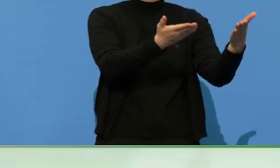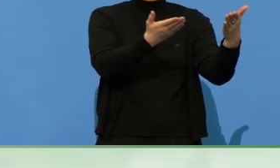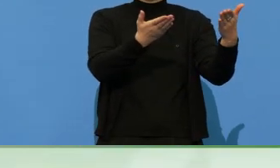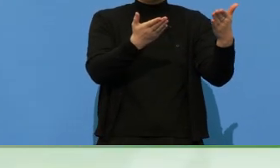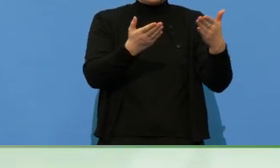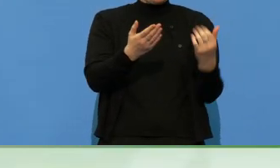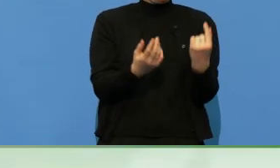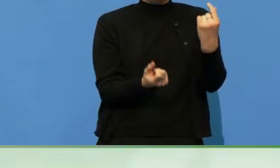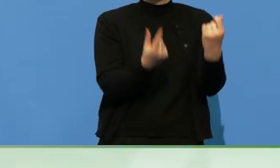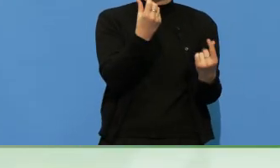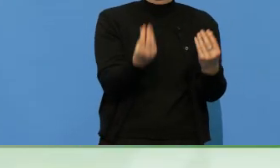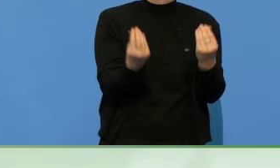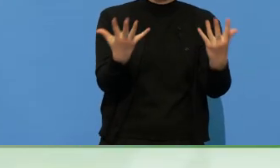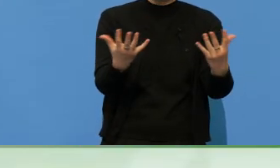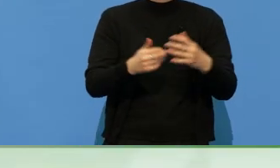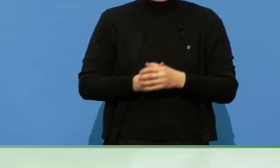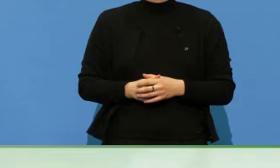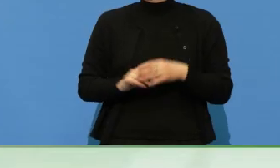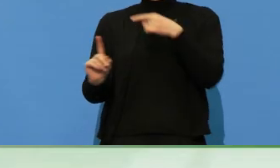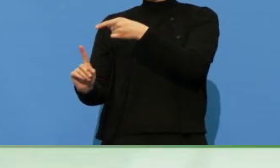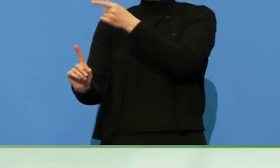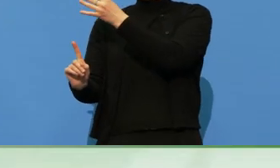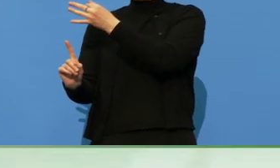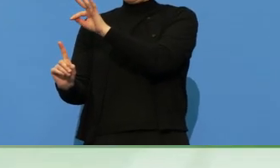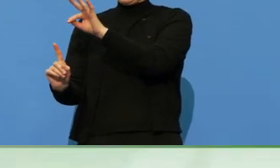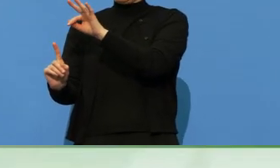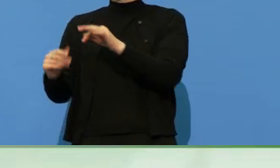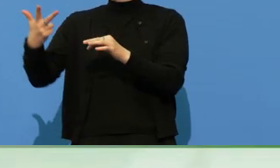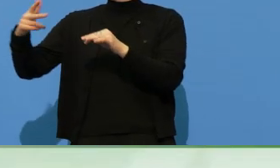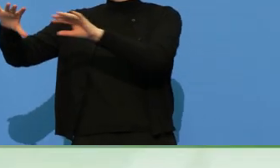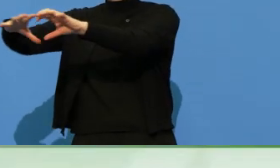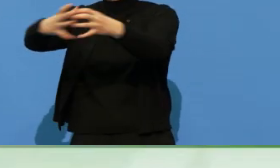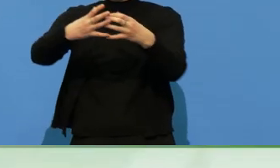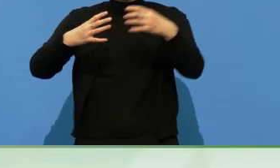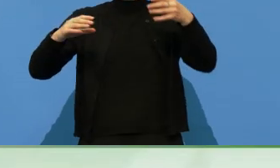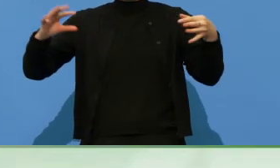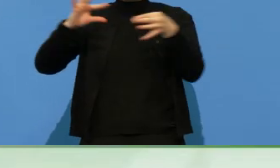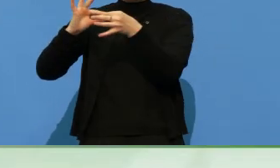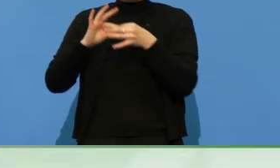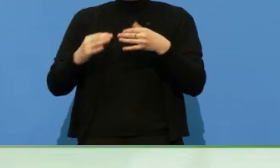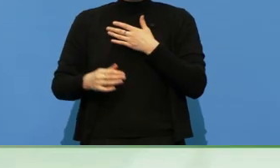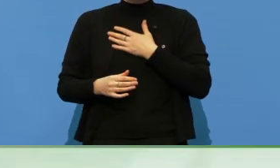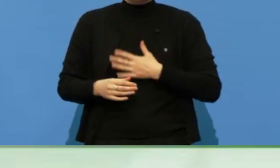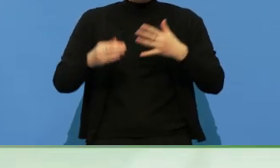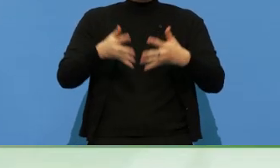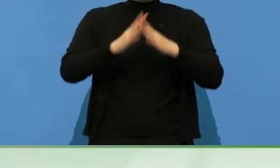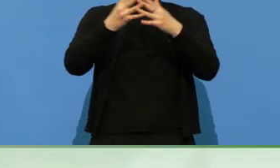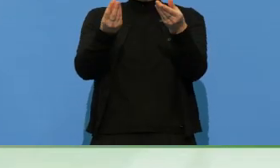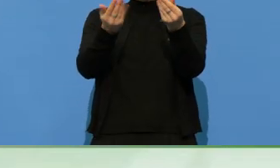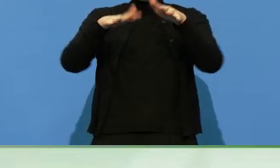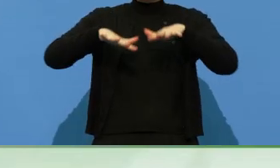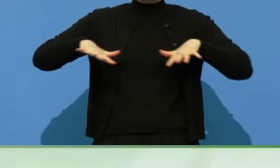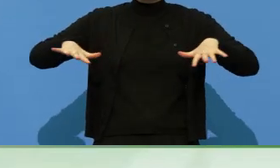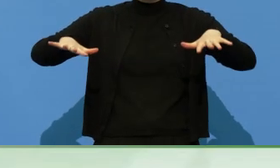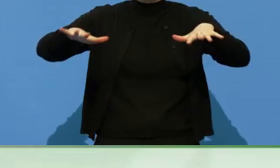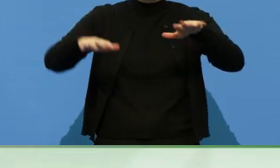my institution, we decided to create a joint venture, the Campus Rebraille, to be